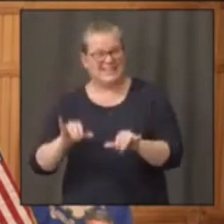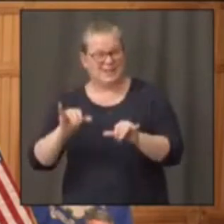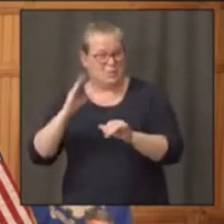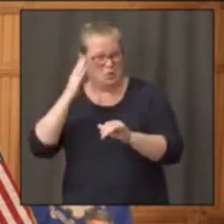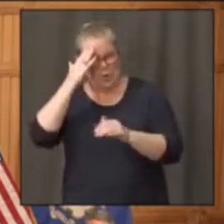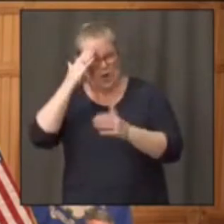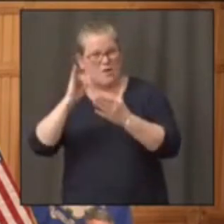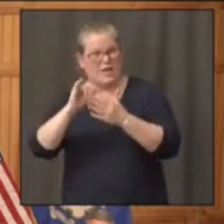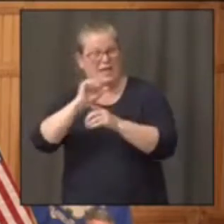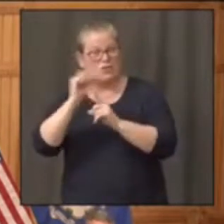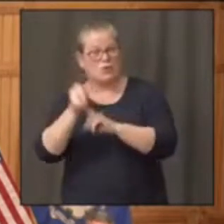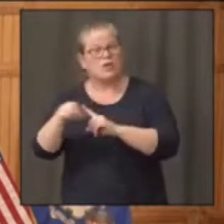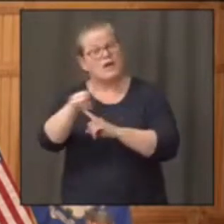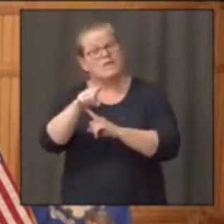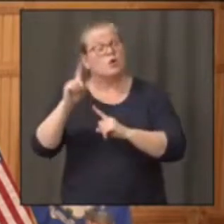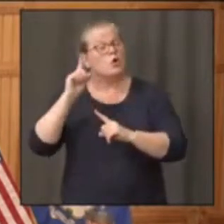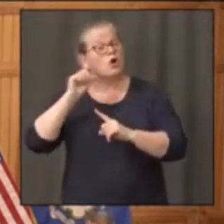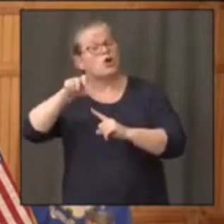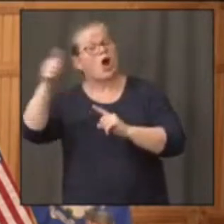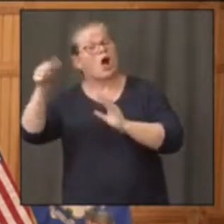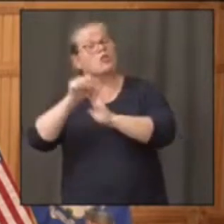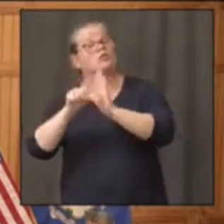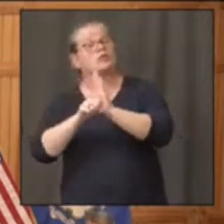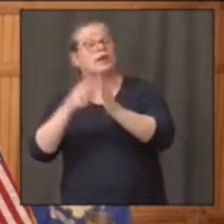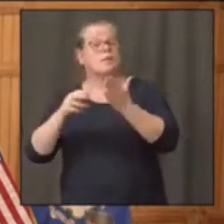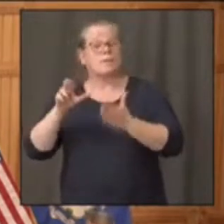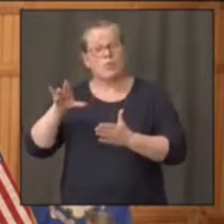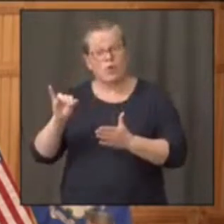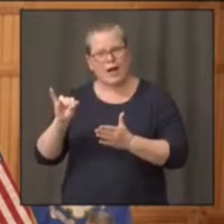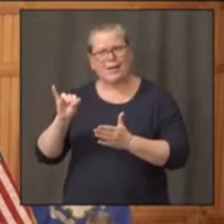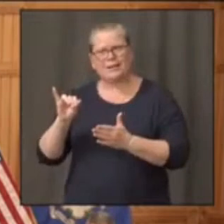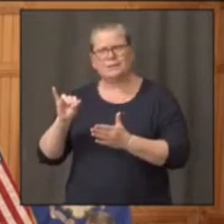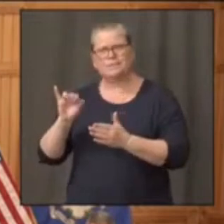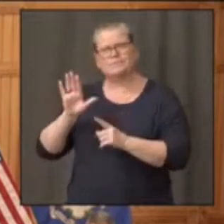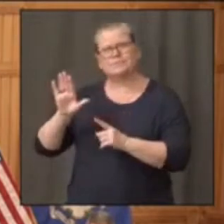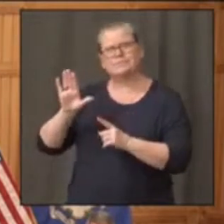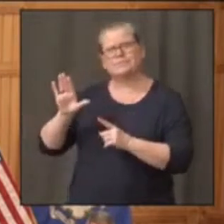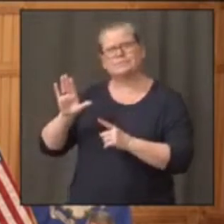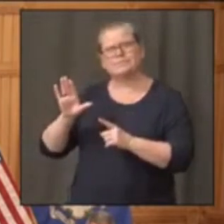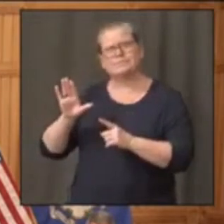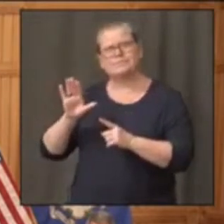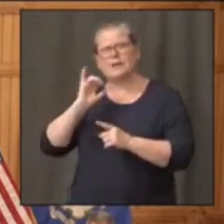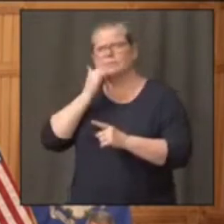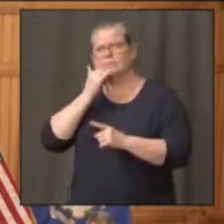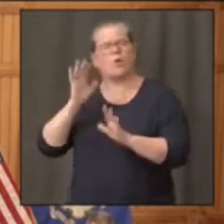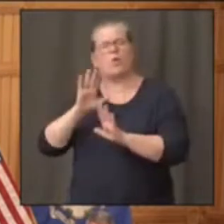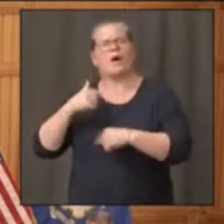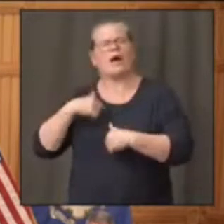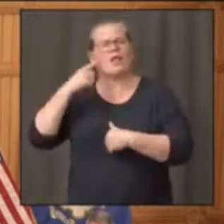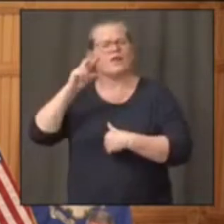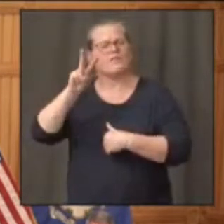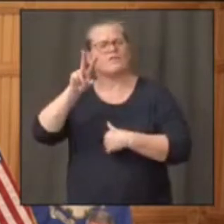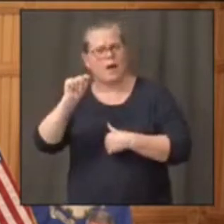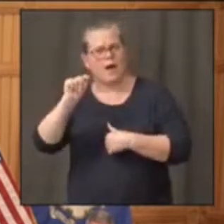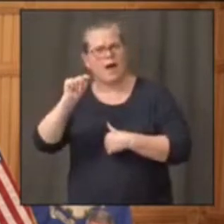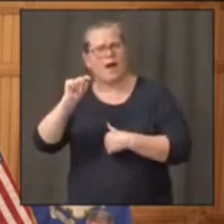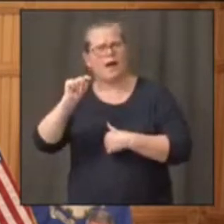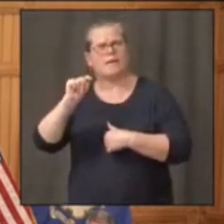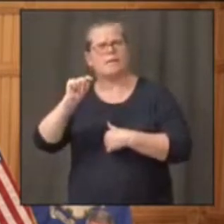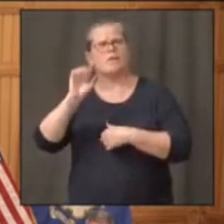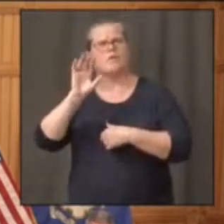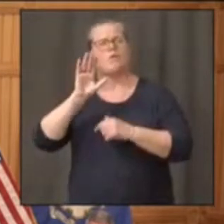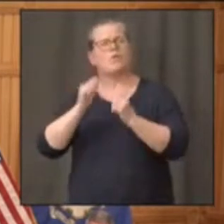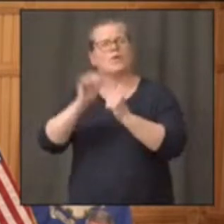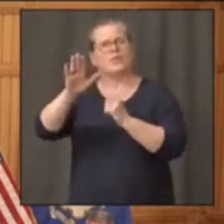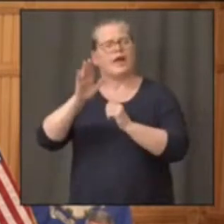false positive issues in other states, like Rhode Island had one, I think, with, well, I know Vermont had one, I think, with rapid testing, and Rhode Island had one. Is